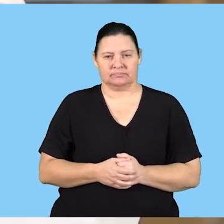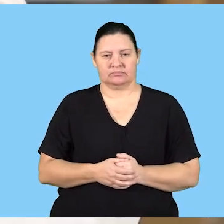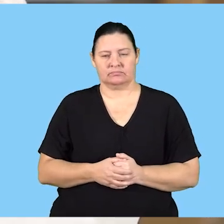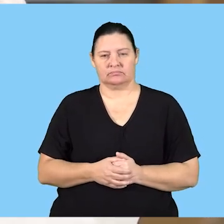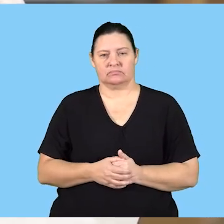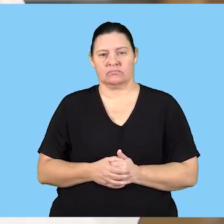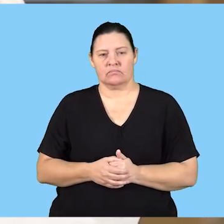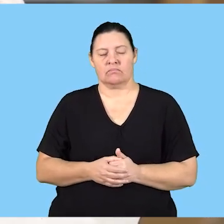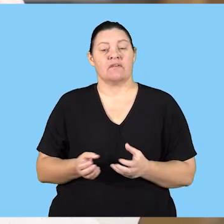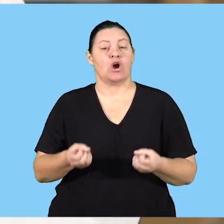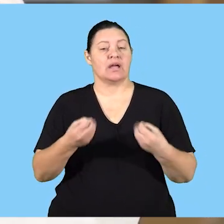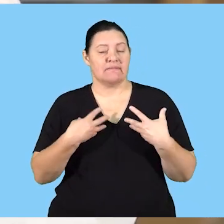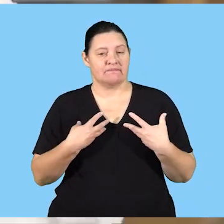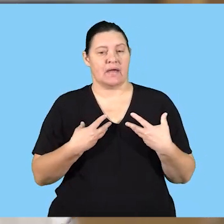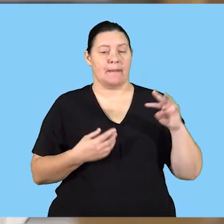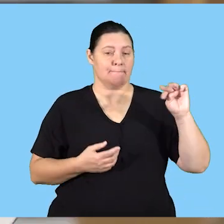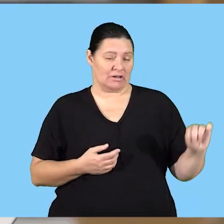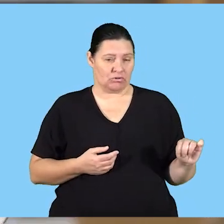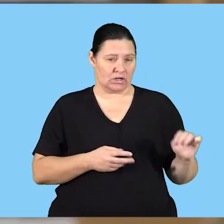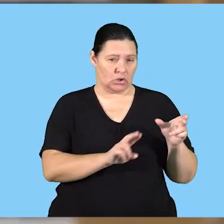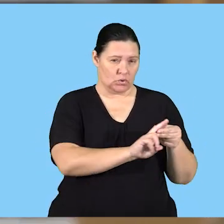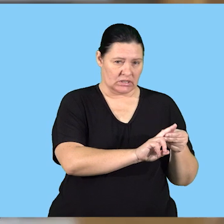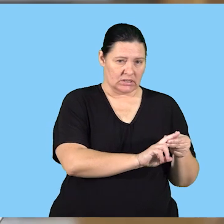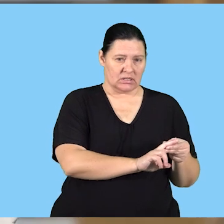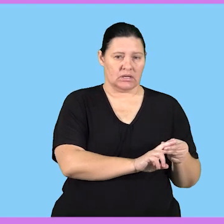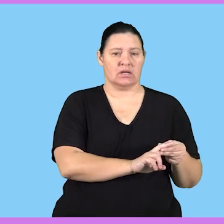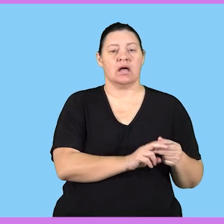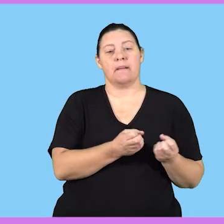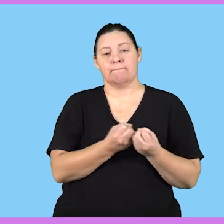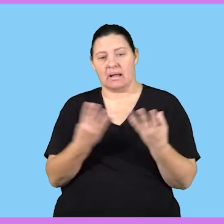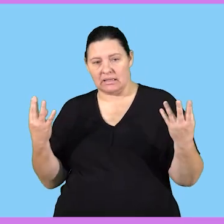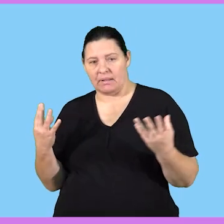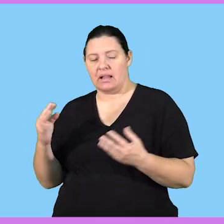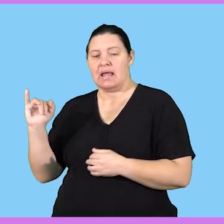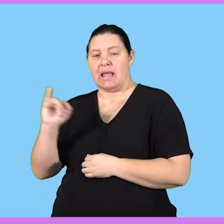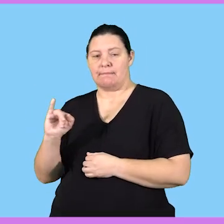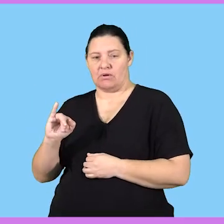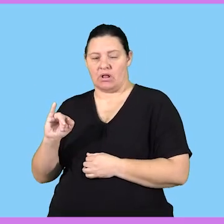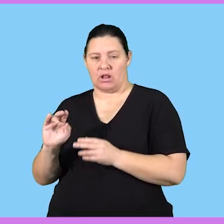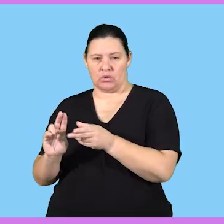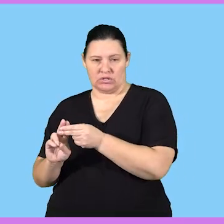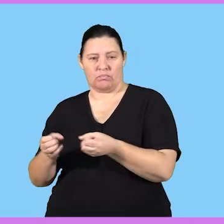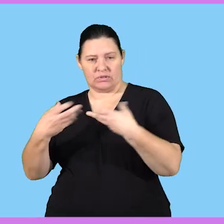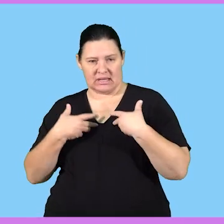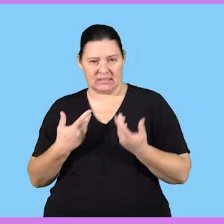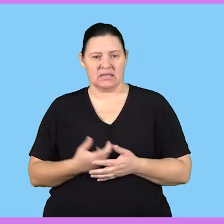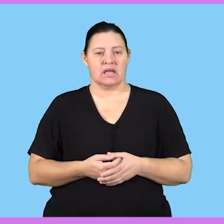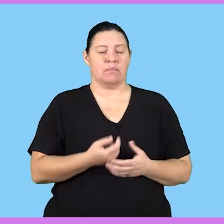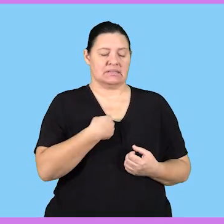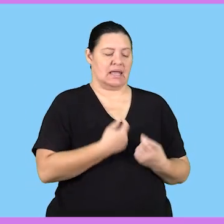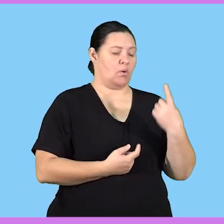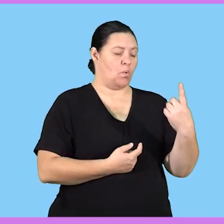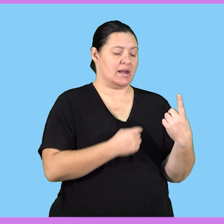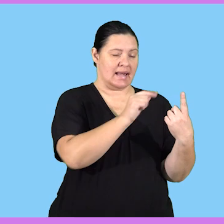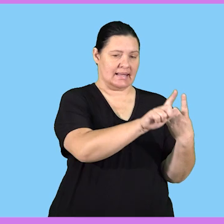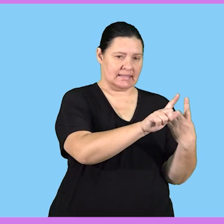examples. In this case, if you are giving a metric unit equals to multiple imperial units, so what will be present to